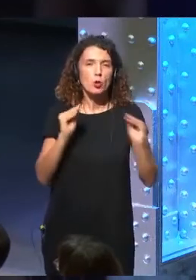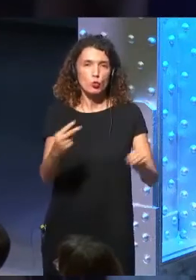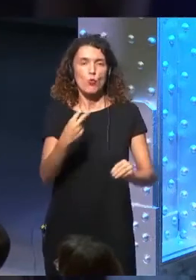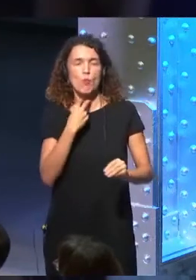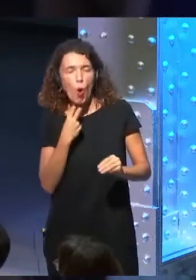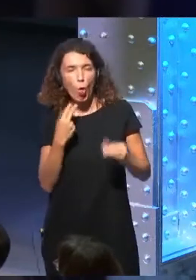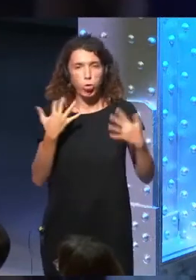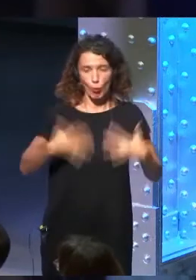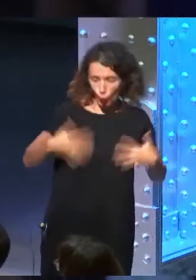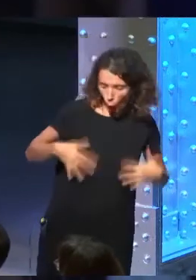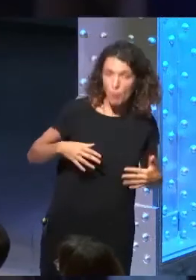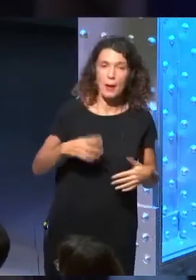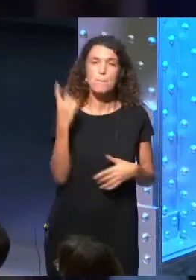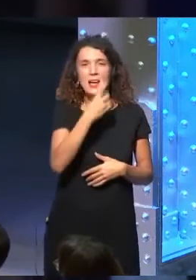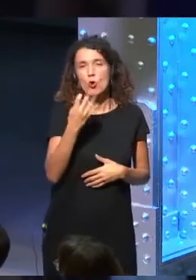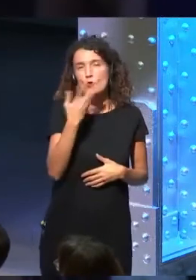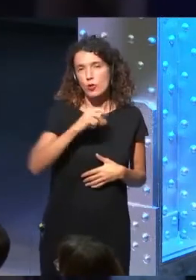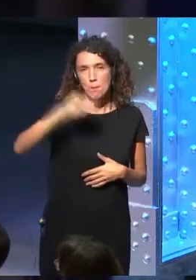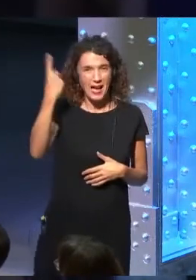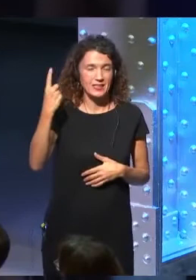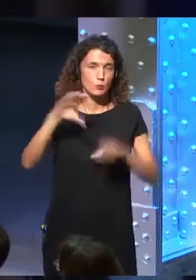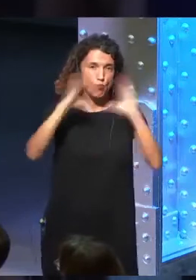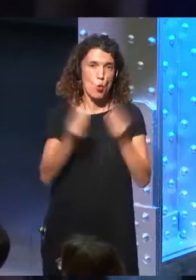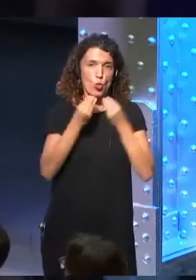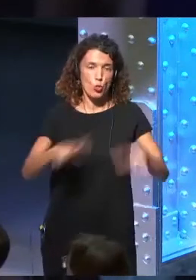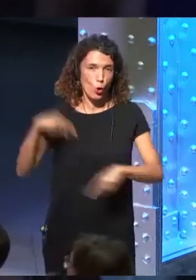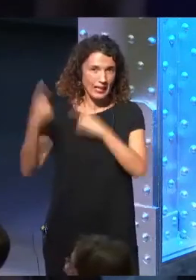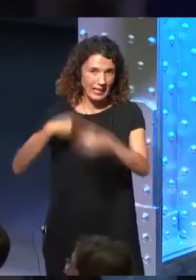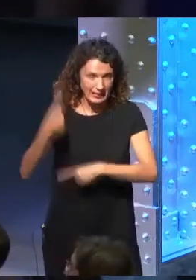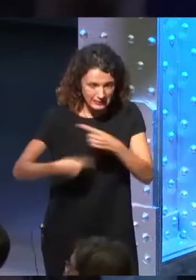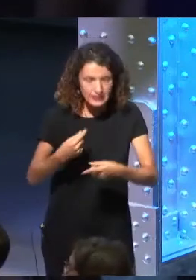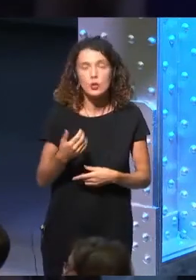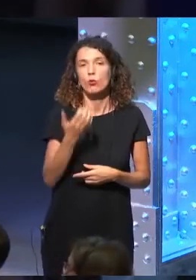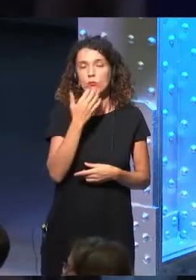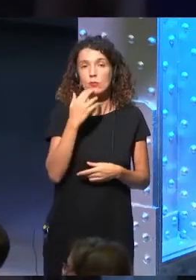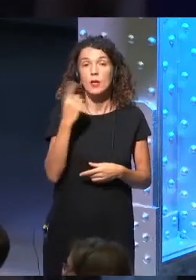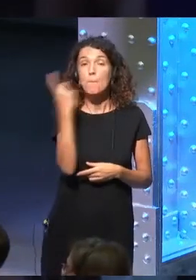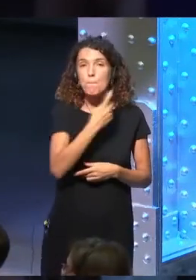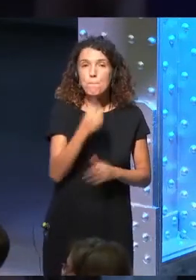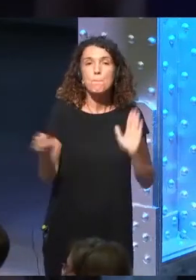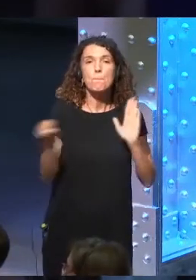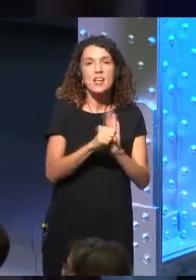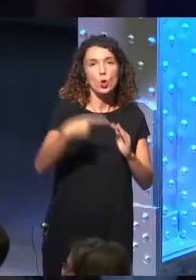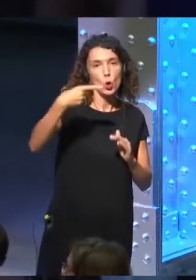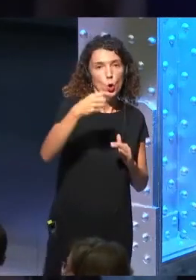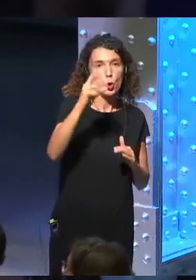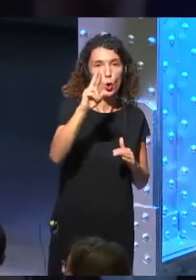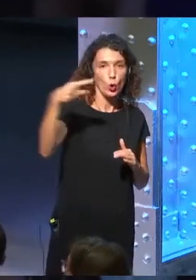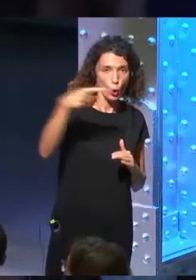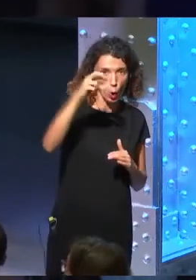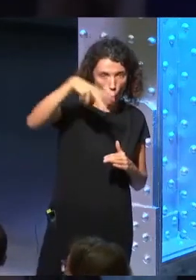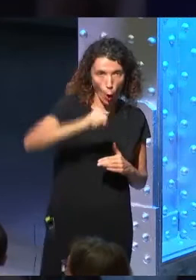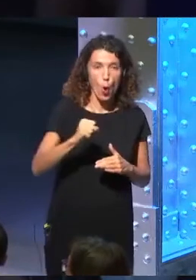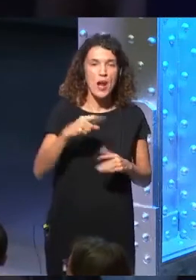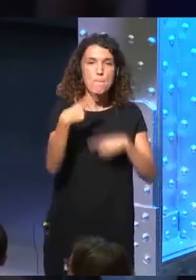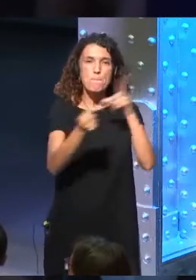famous myths of all in the classical world, the myth of the Gorgon, Medusa, the monstrous female